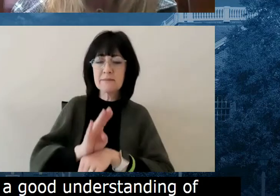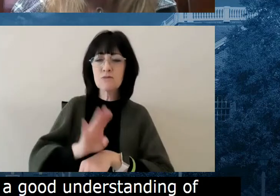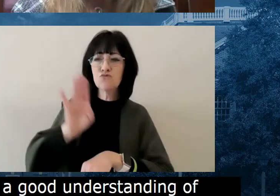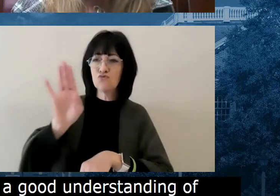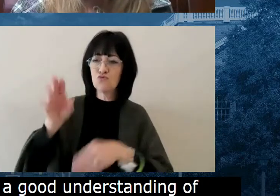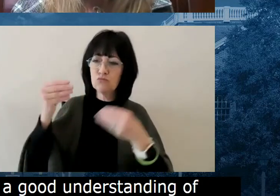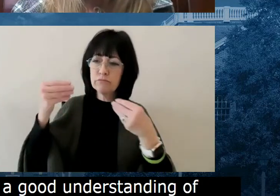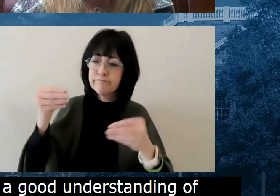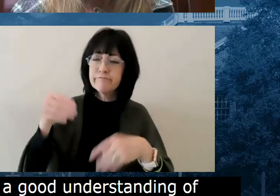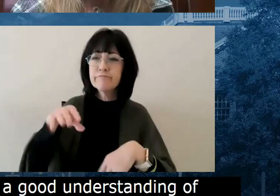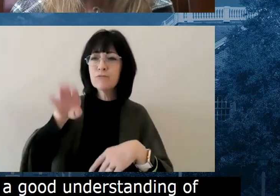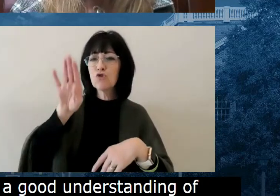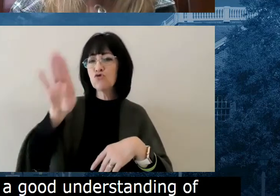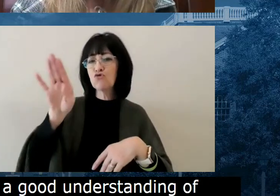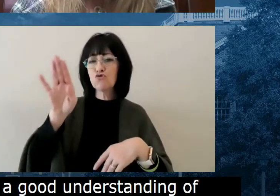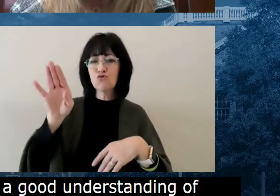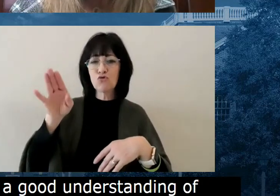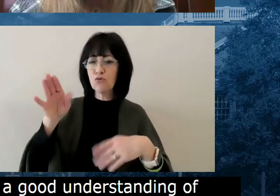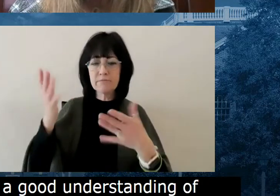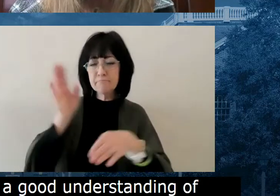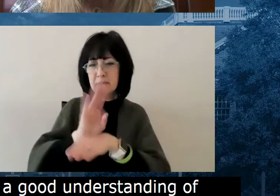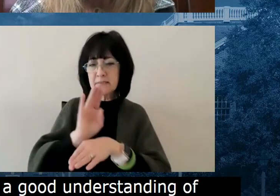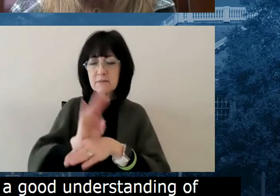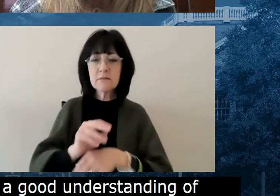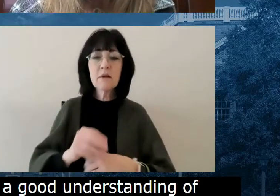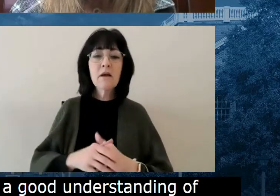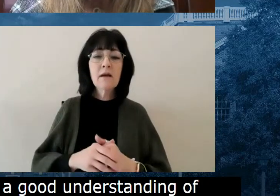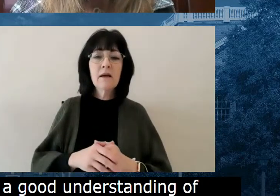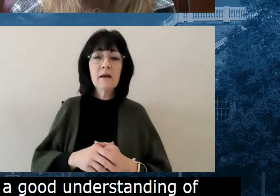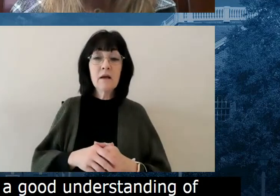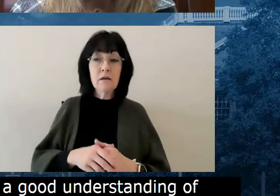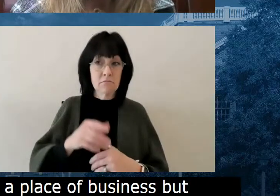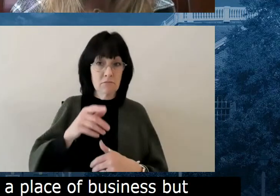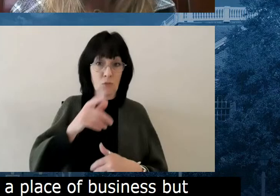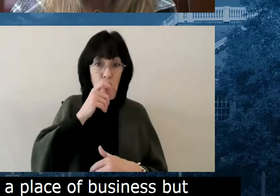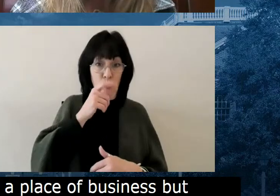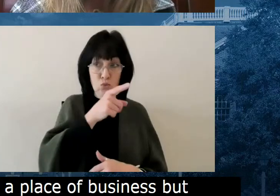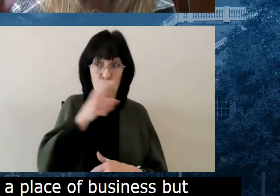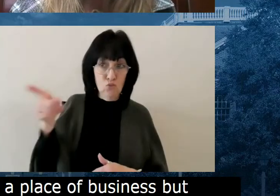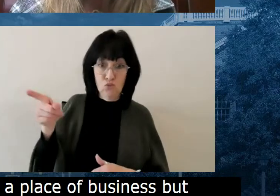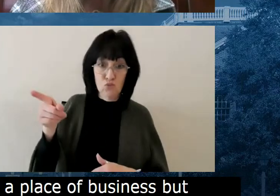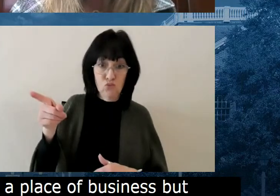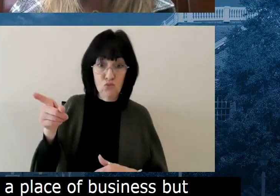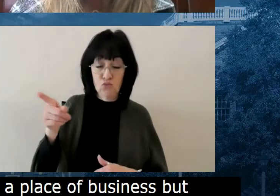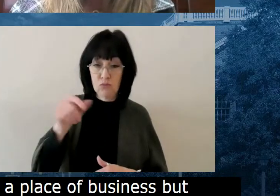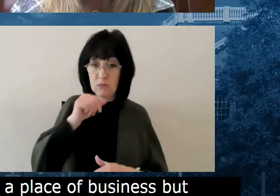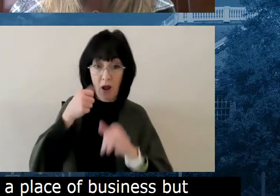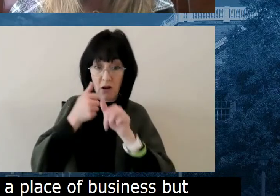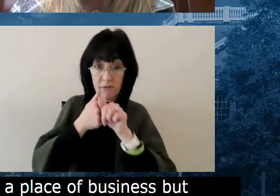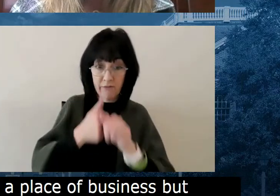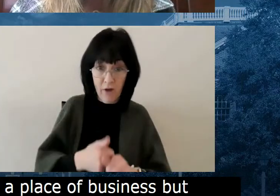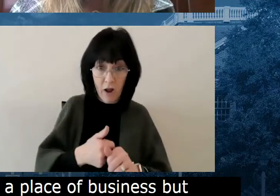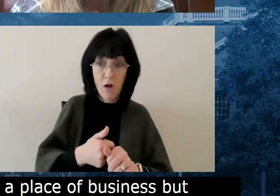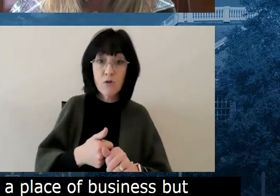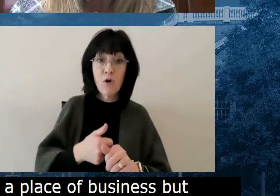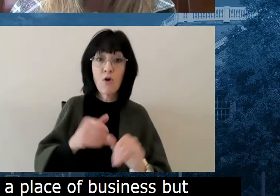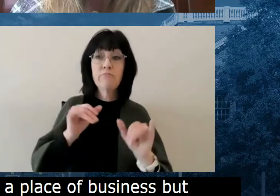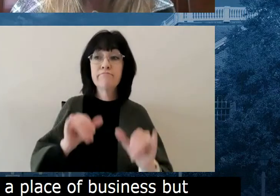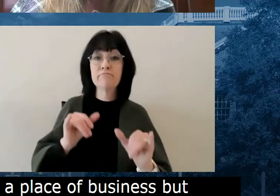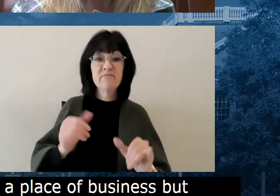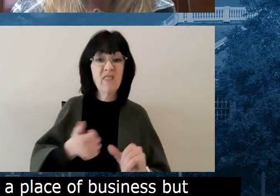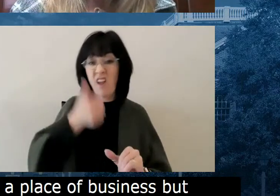However, for those who are not following the rules that are in place, we do get